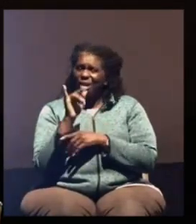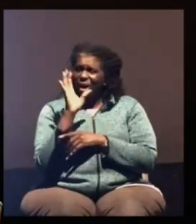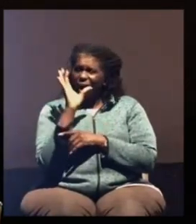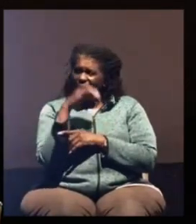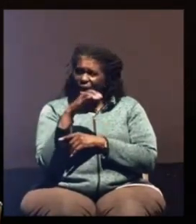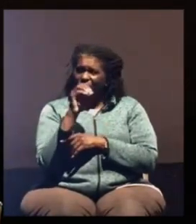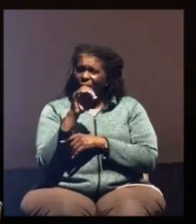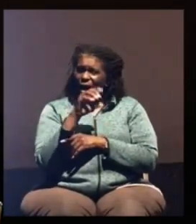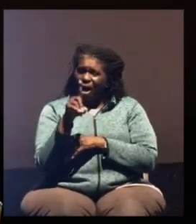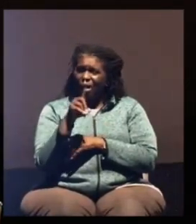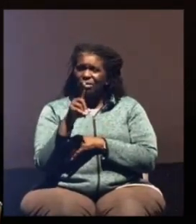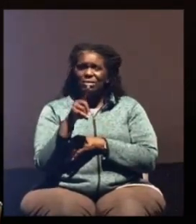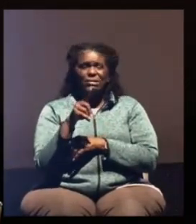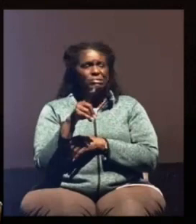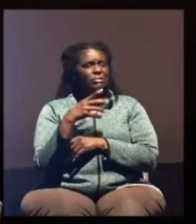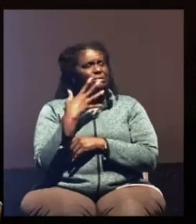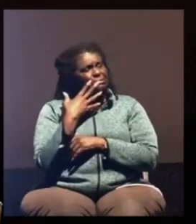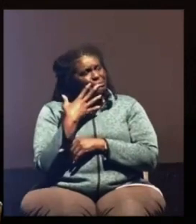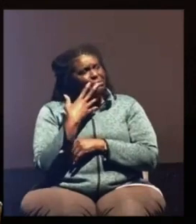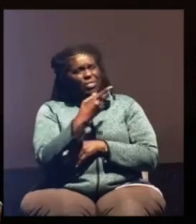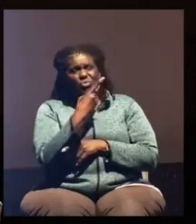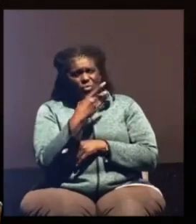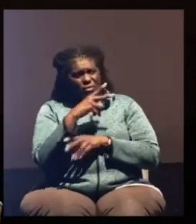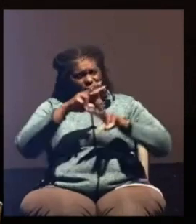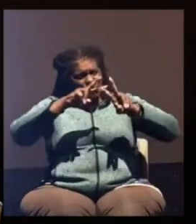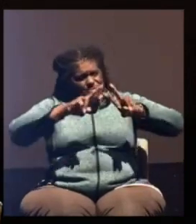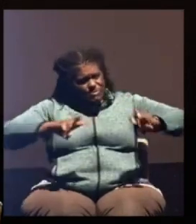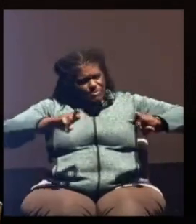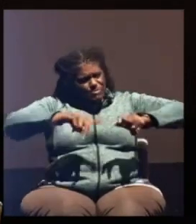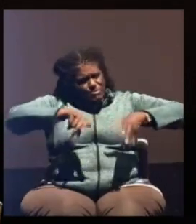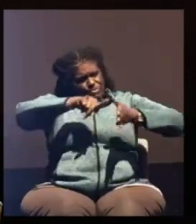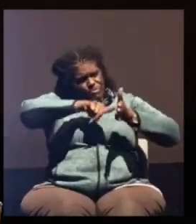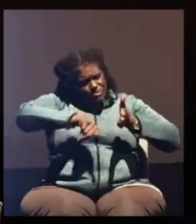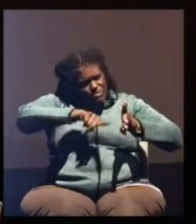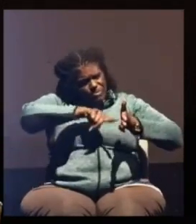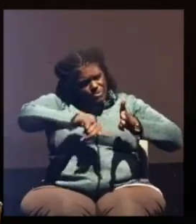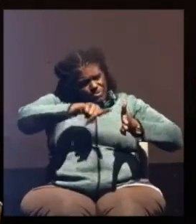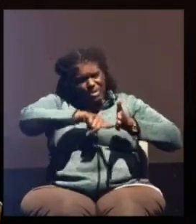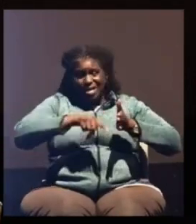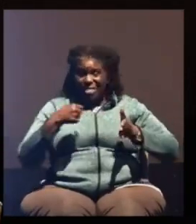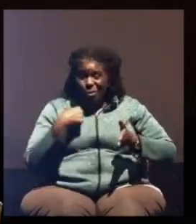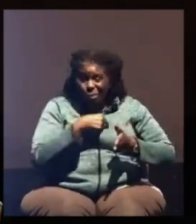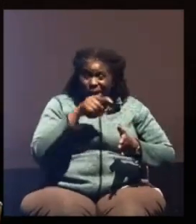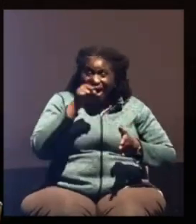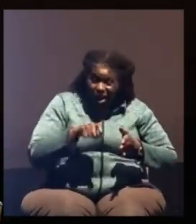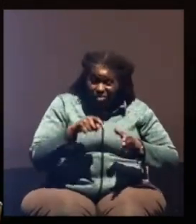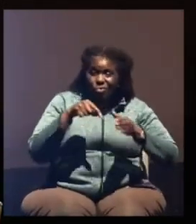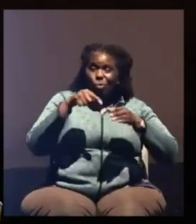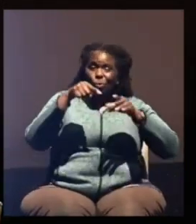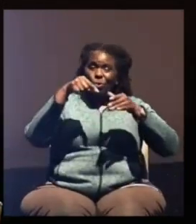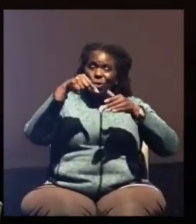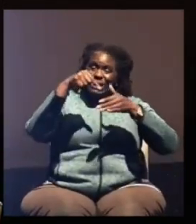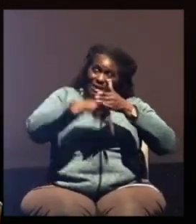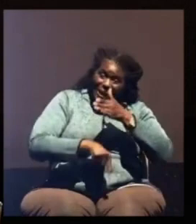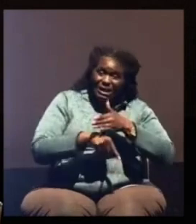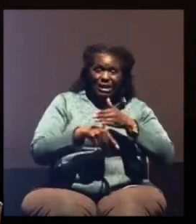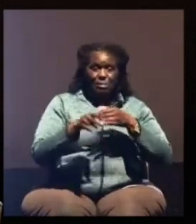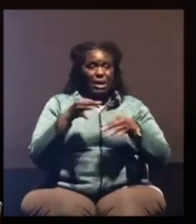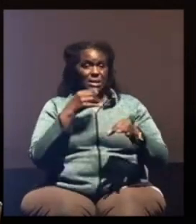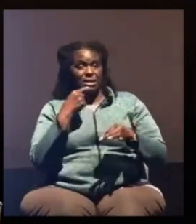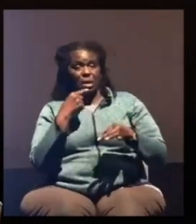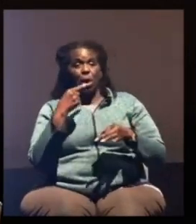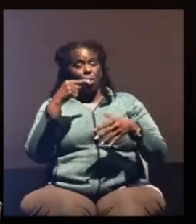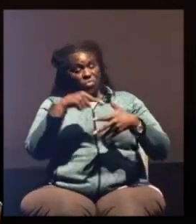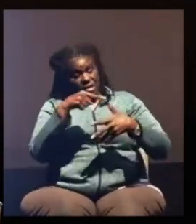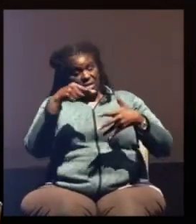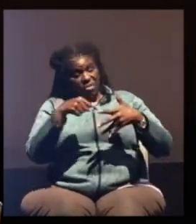it took this for us to dig a little bit deep, or for us to have to be able to dig deep. Rather than, oh yeah, there's this person and